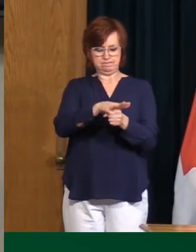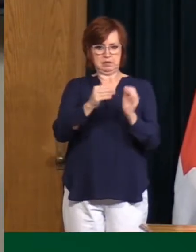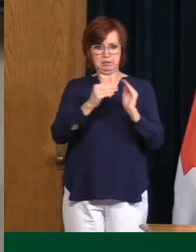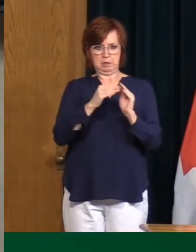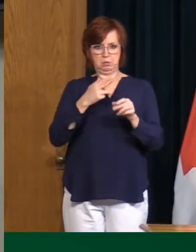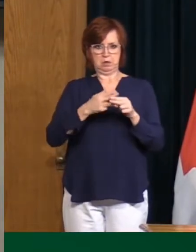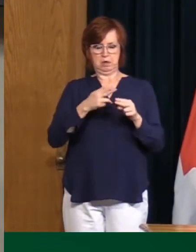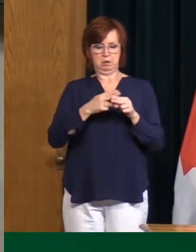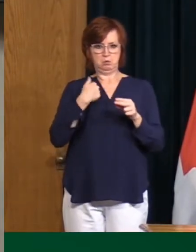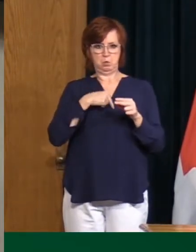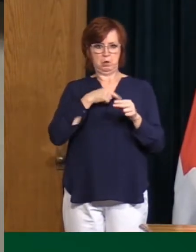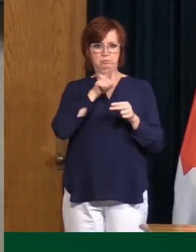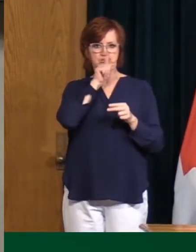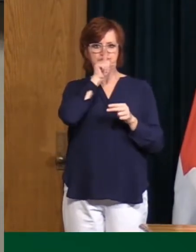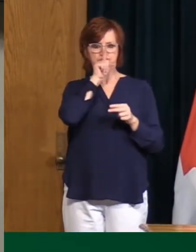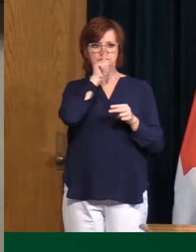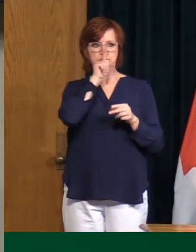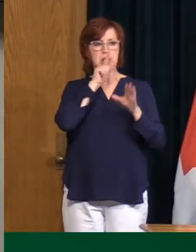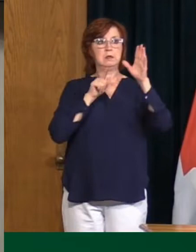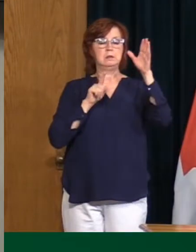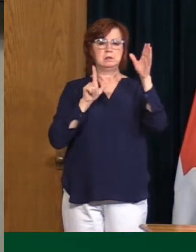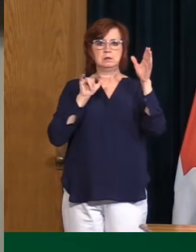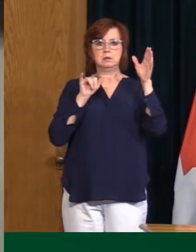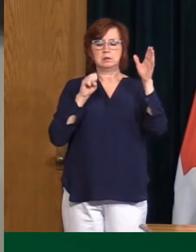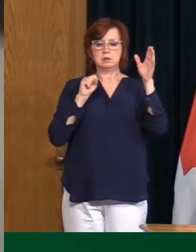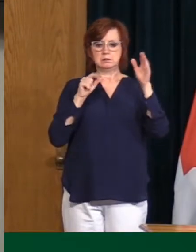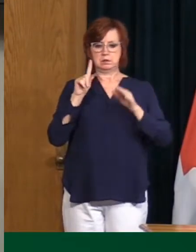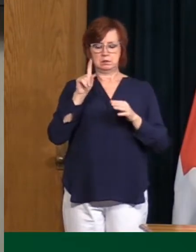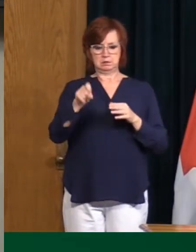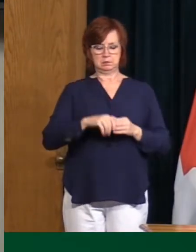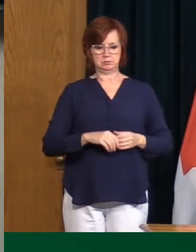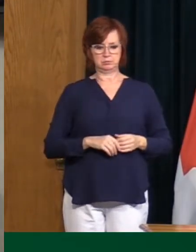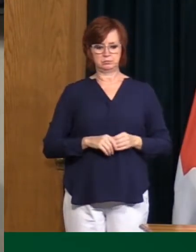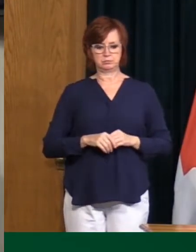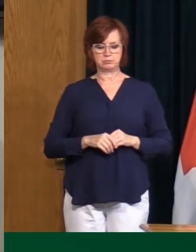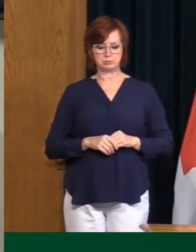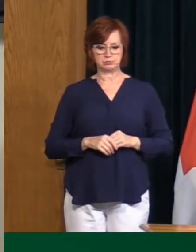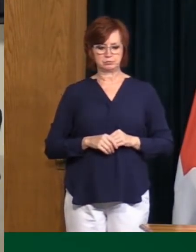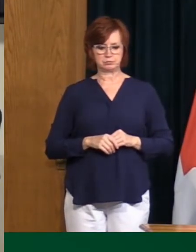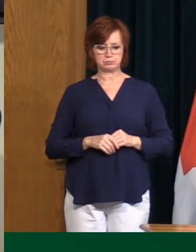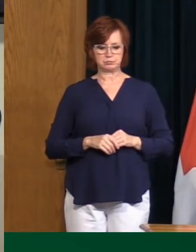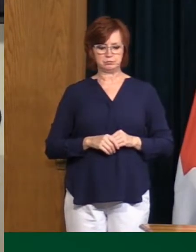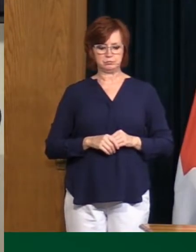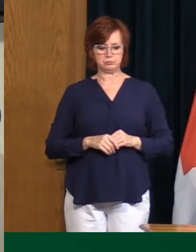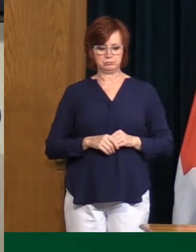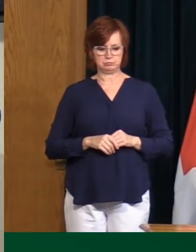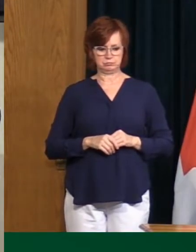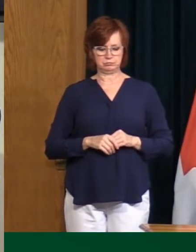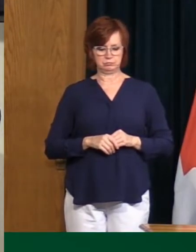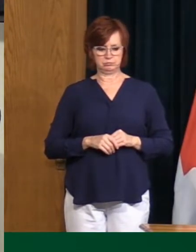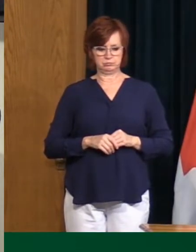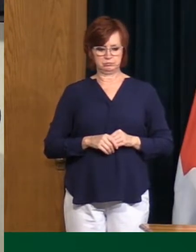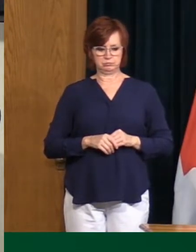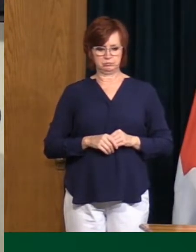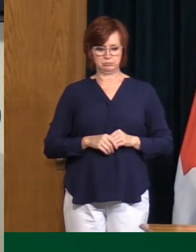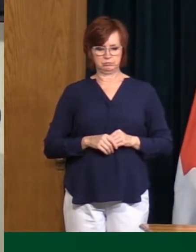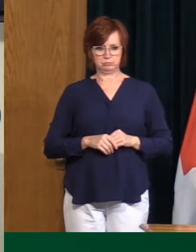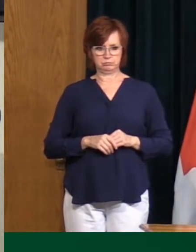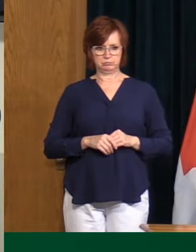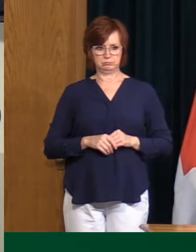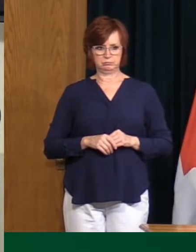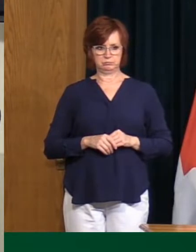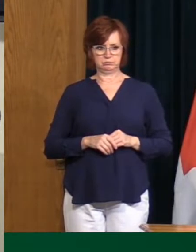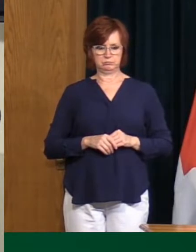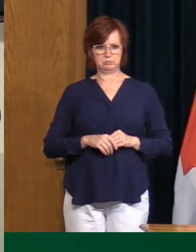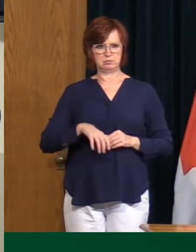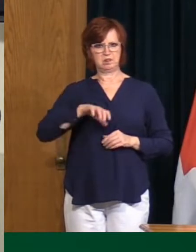There are other jurisdictions that are doing that. They're being transparent. They're saying where these